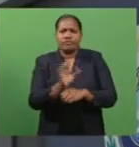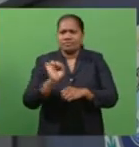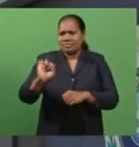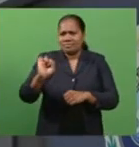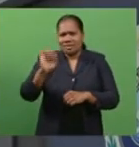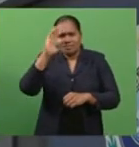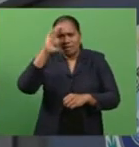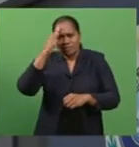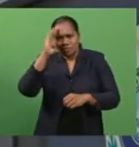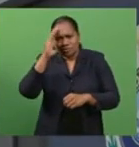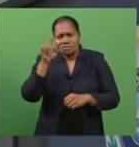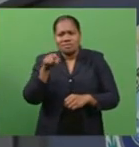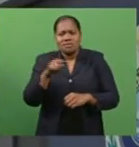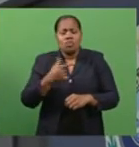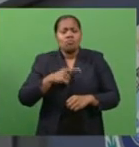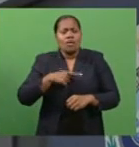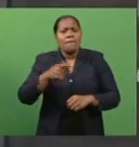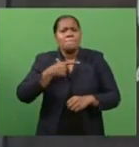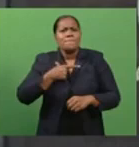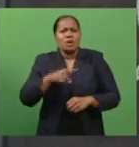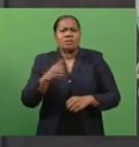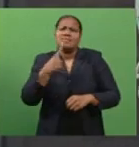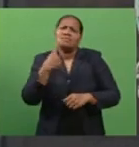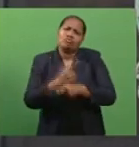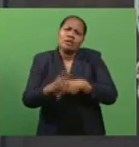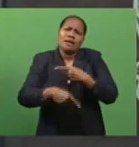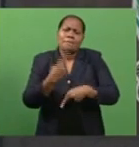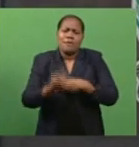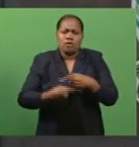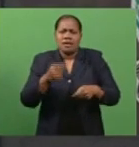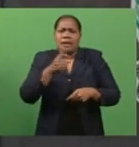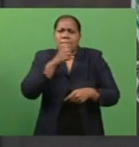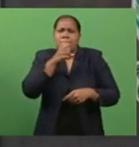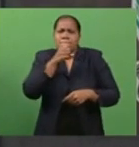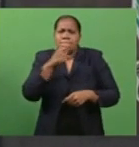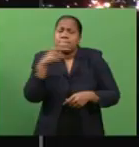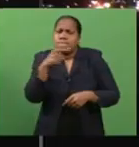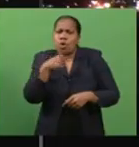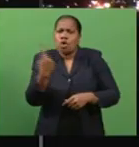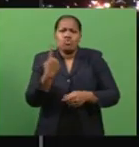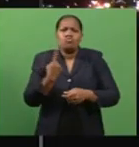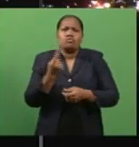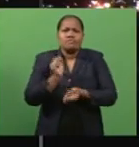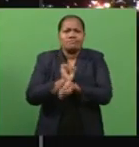an alleged assault on a Nangia village resident by police officers.